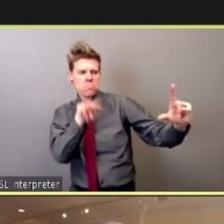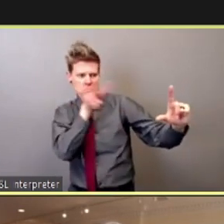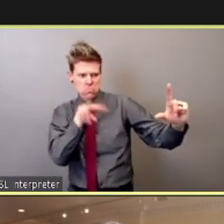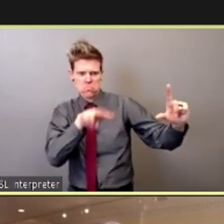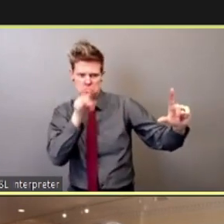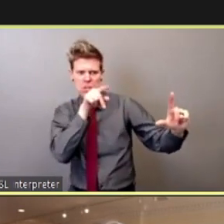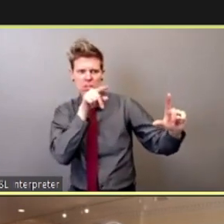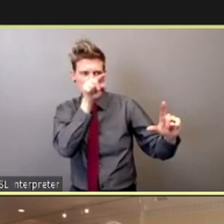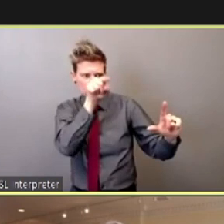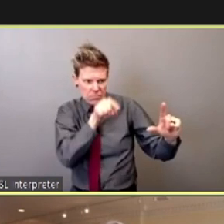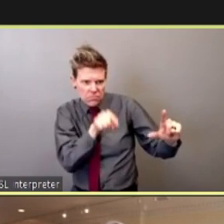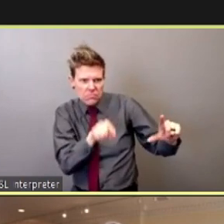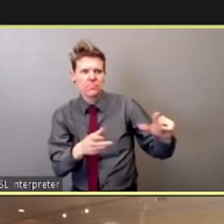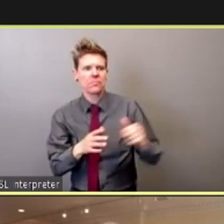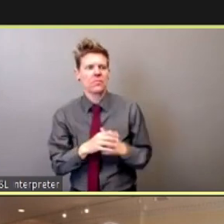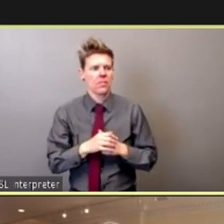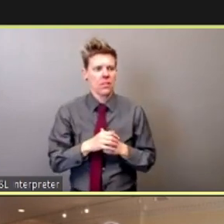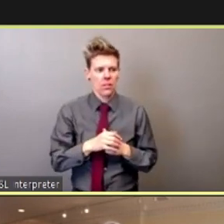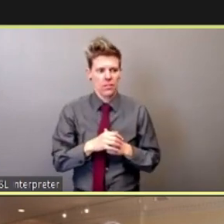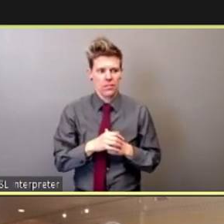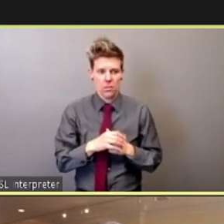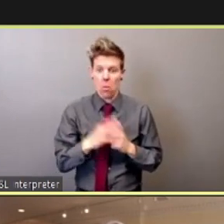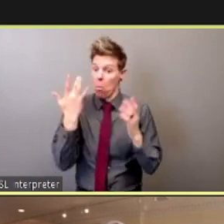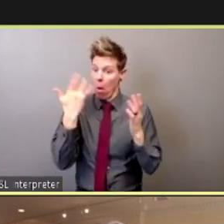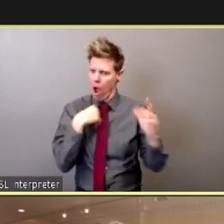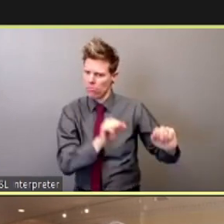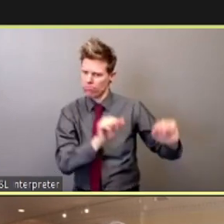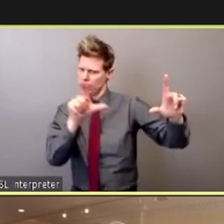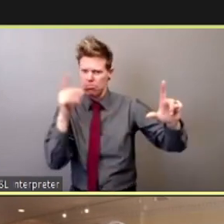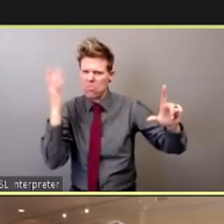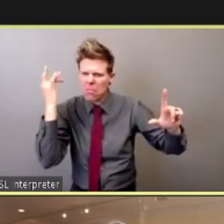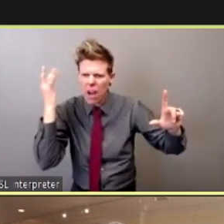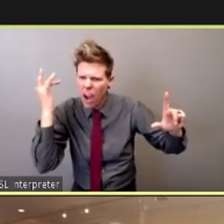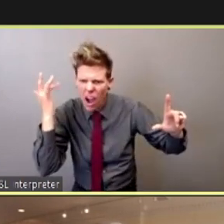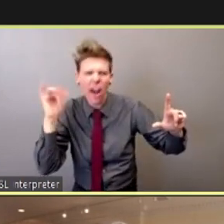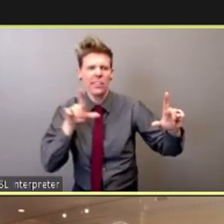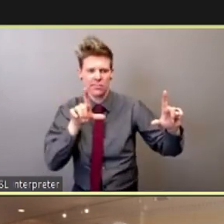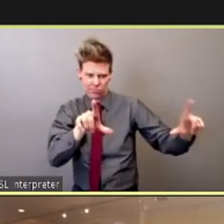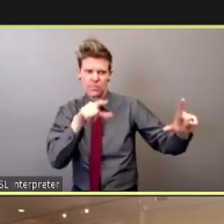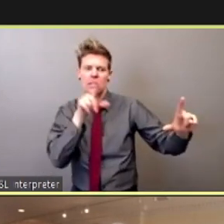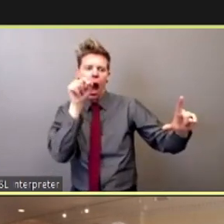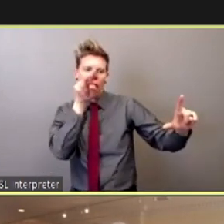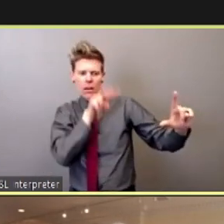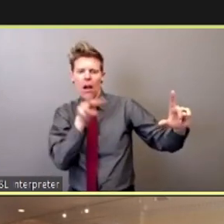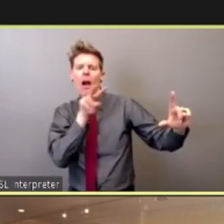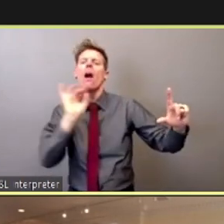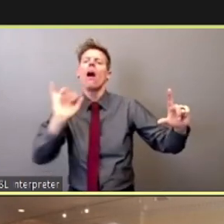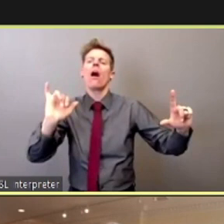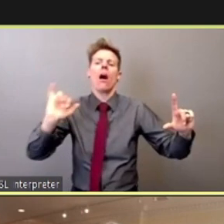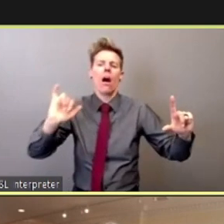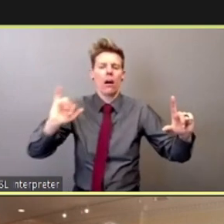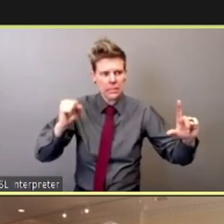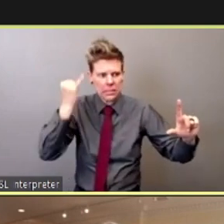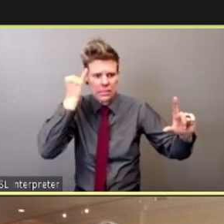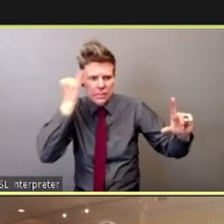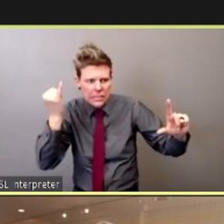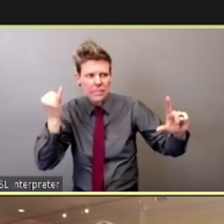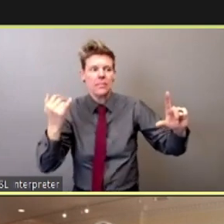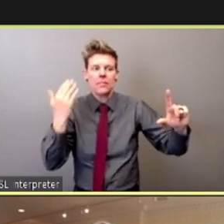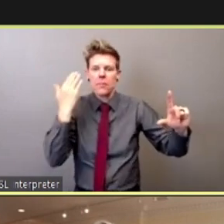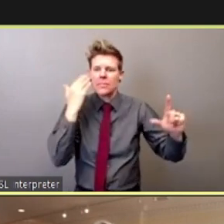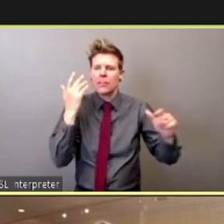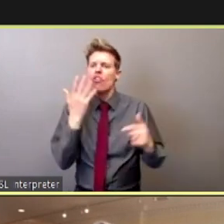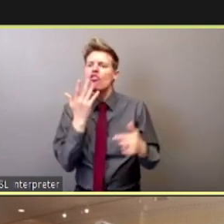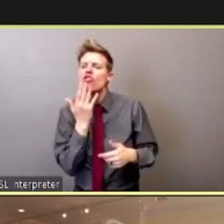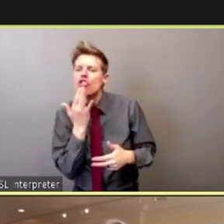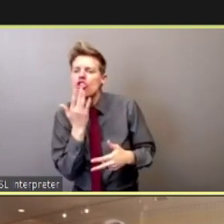the reason I have the slide up, however, is that it can be confusing what's in red, what's in yellow, what's in green. And, you know,